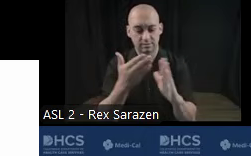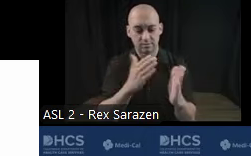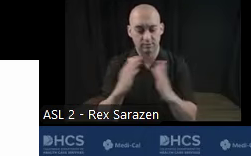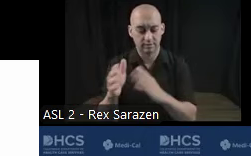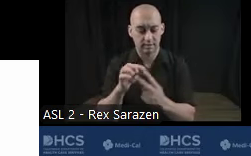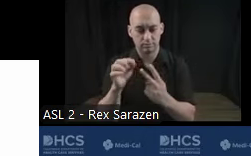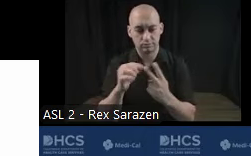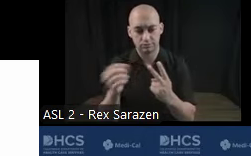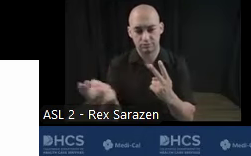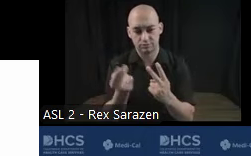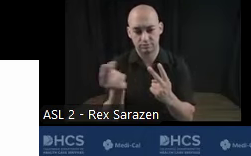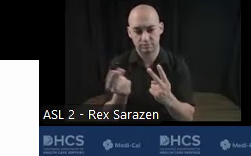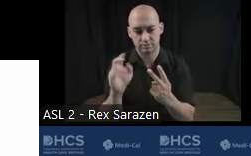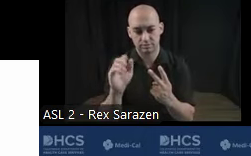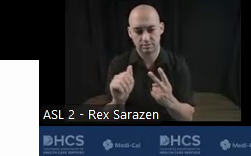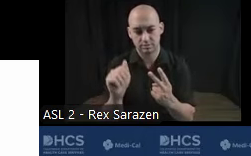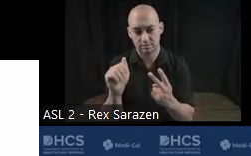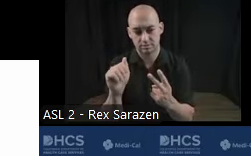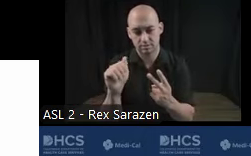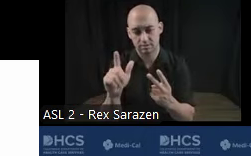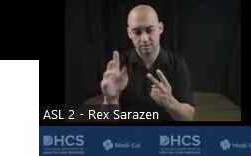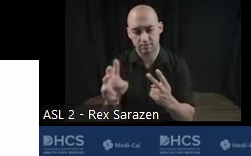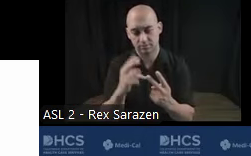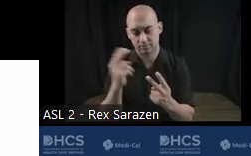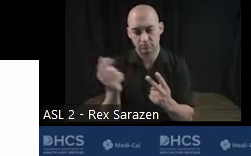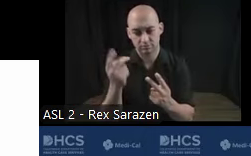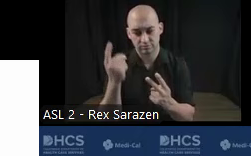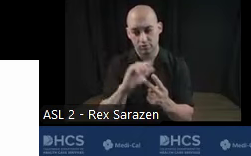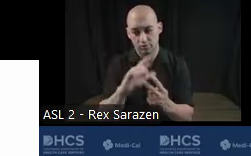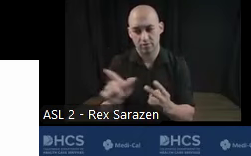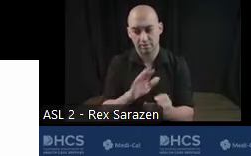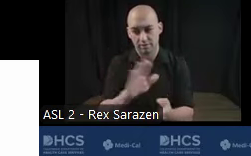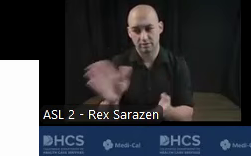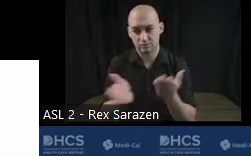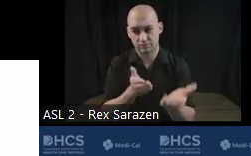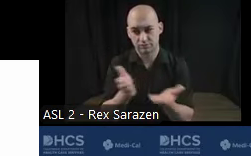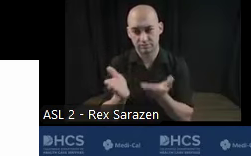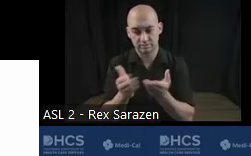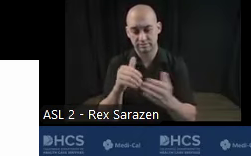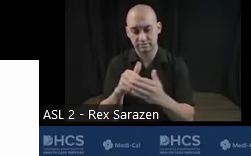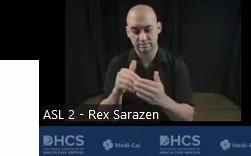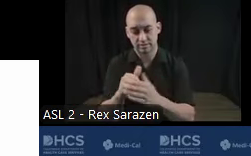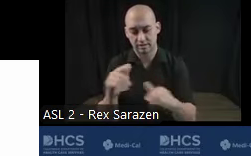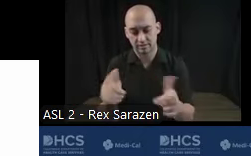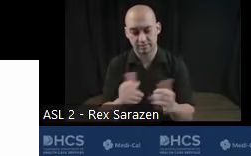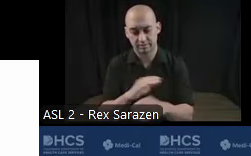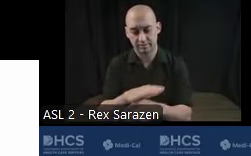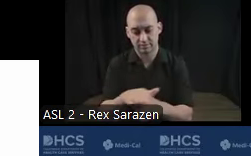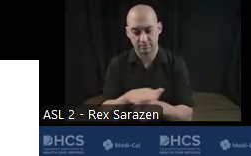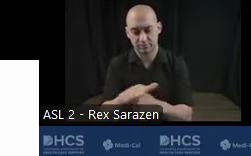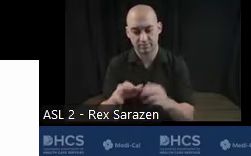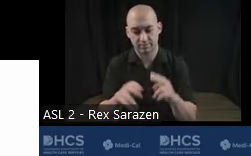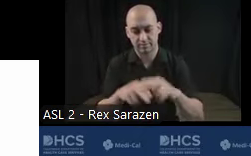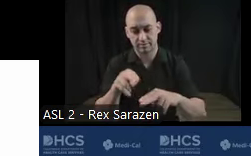of using ALW to receive all of their services in a residential care facility for the elderly, adult residential